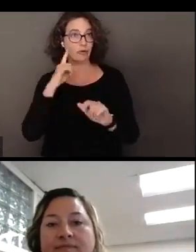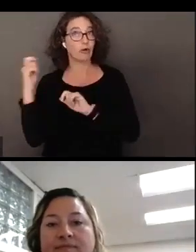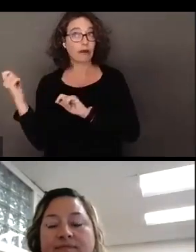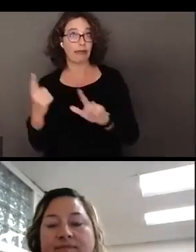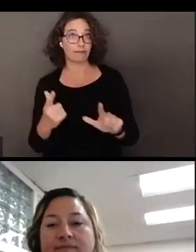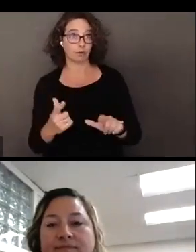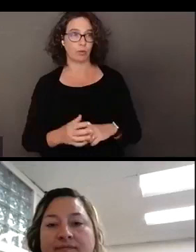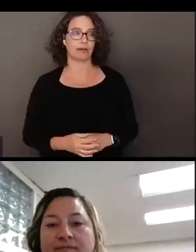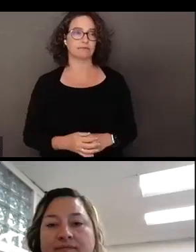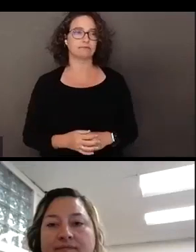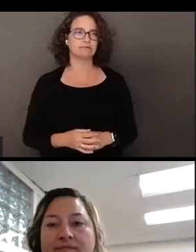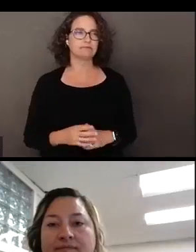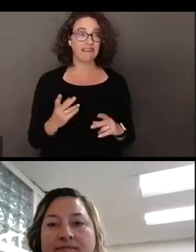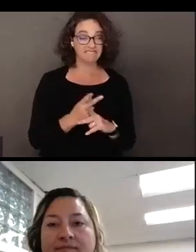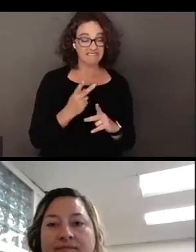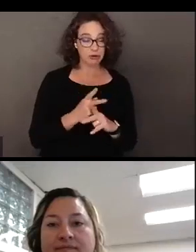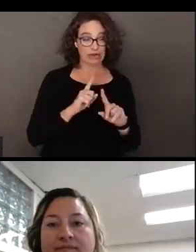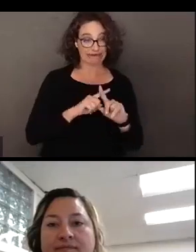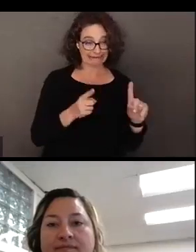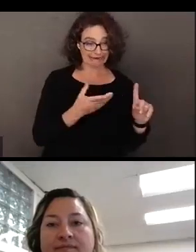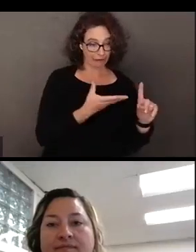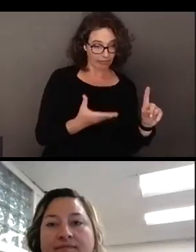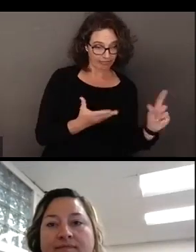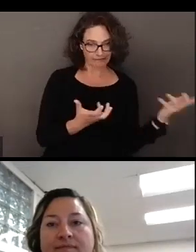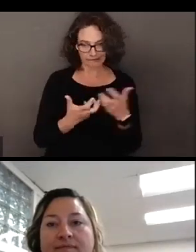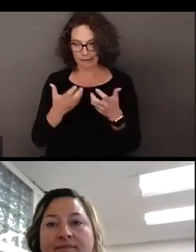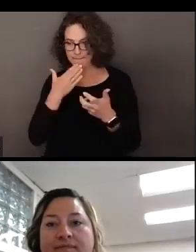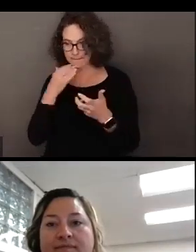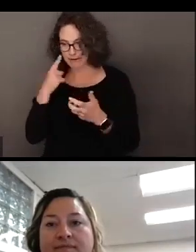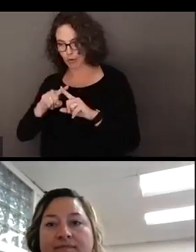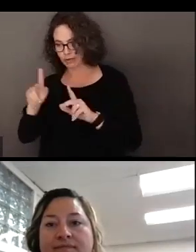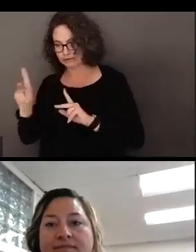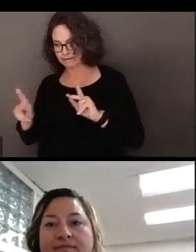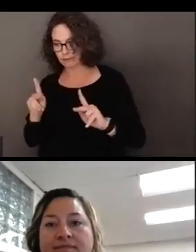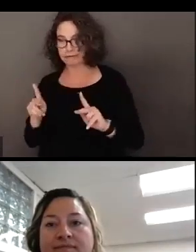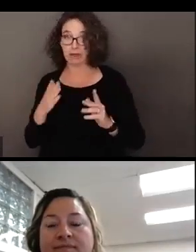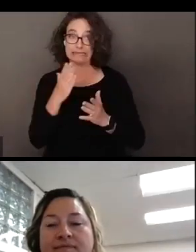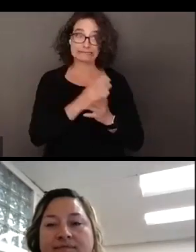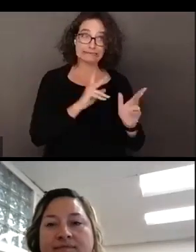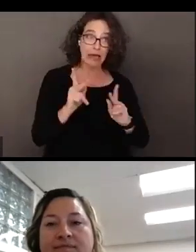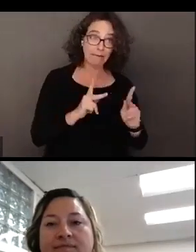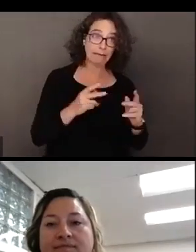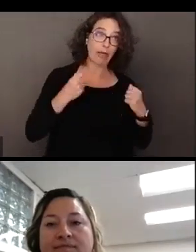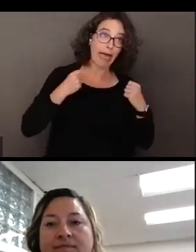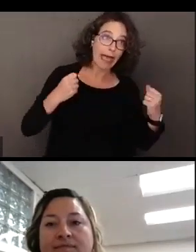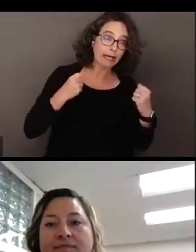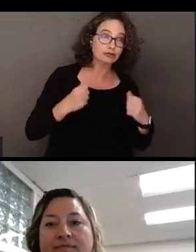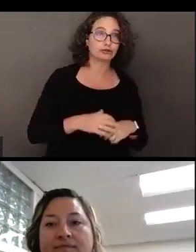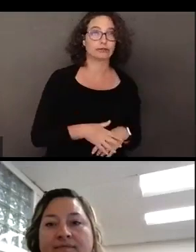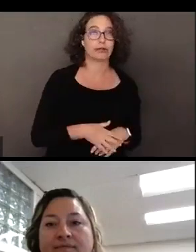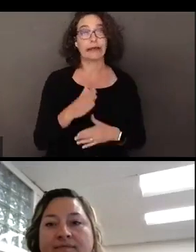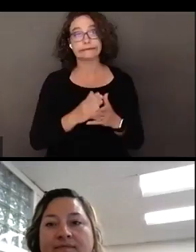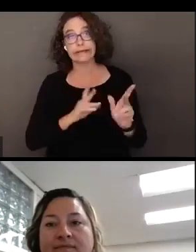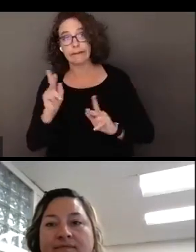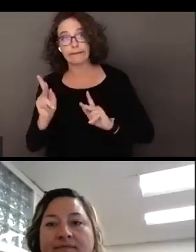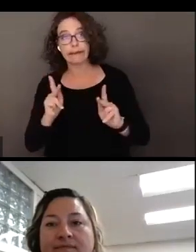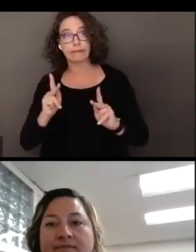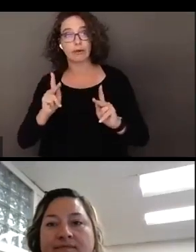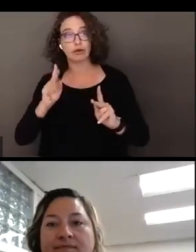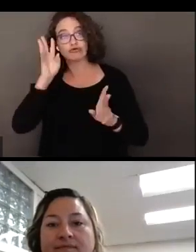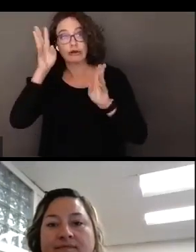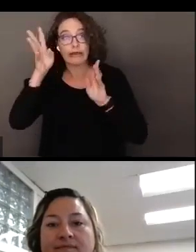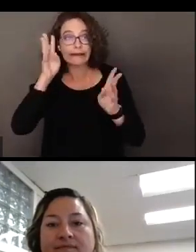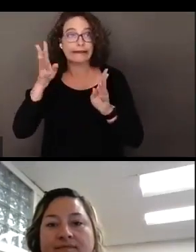that different things work better for different people. Exercise works for some people. Creativity and art works for others. But the